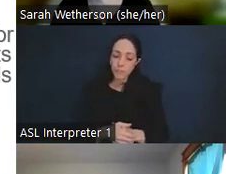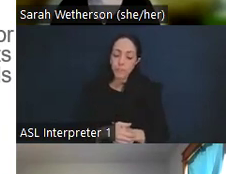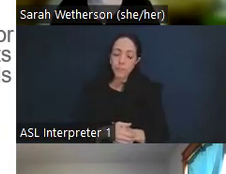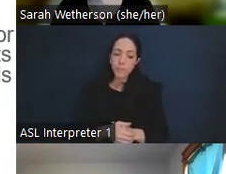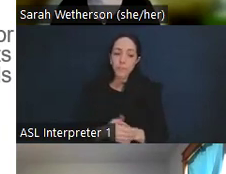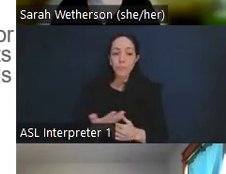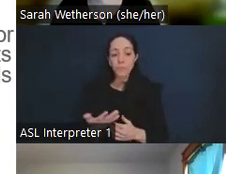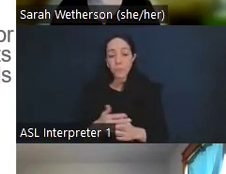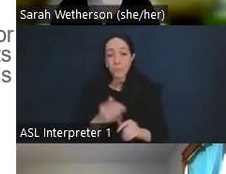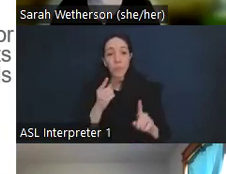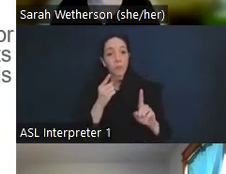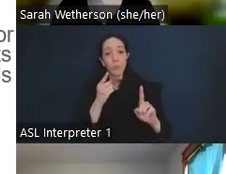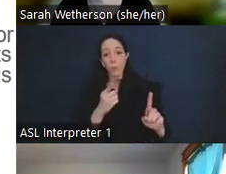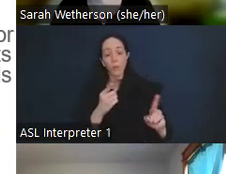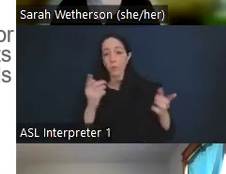ideally, when we